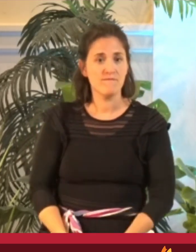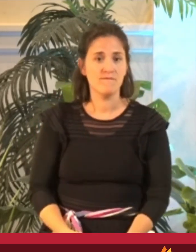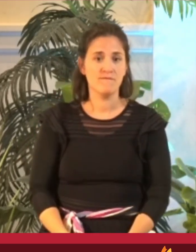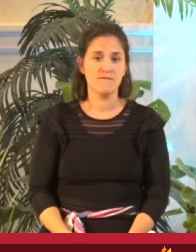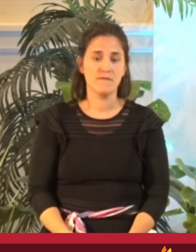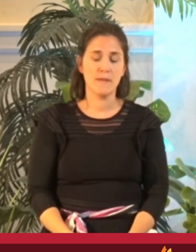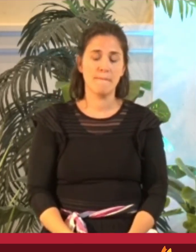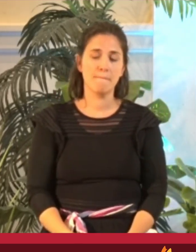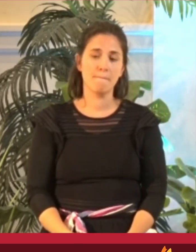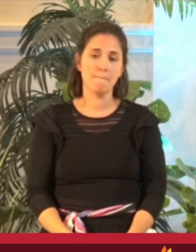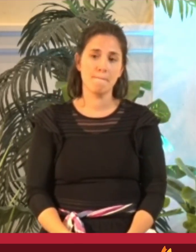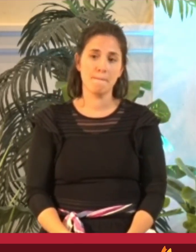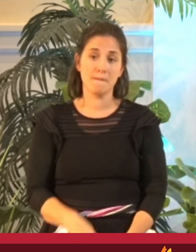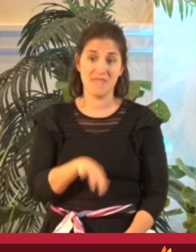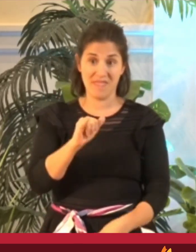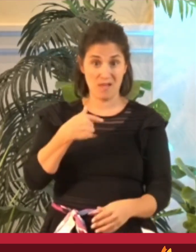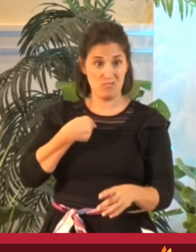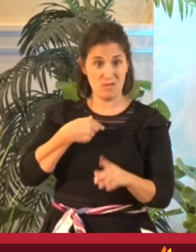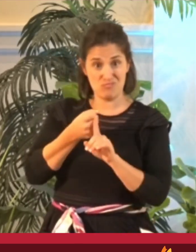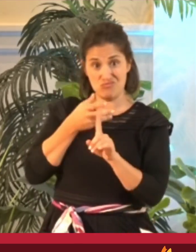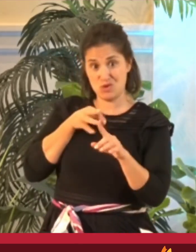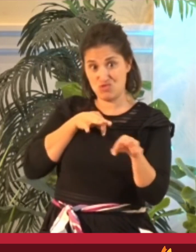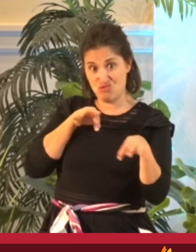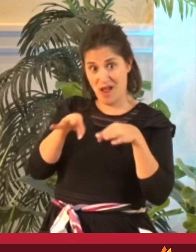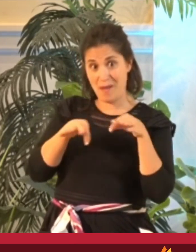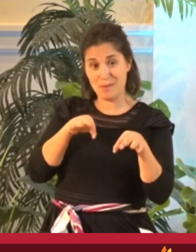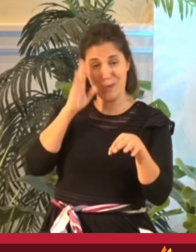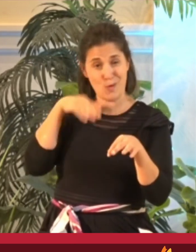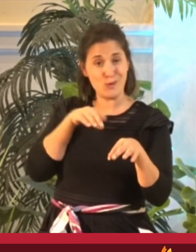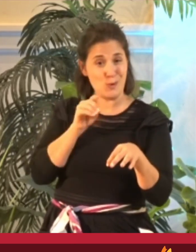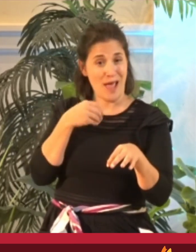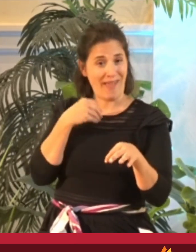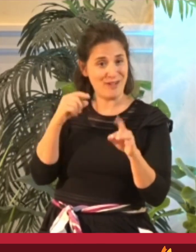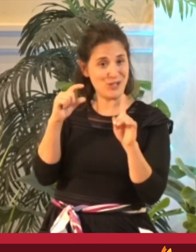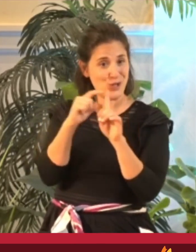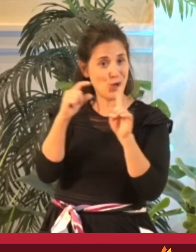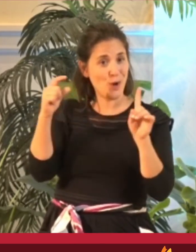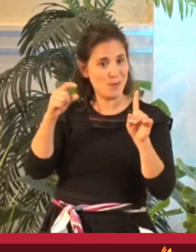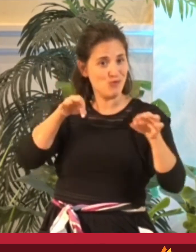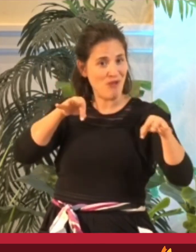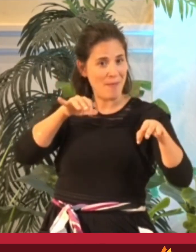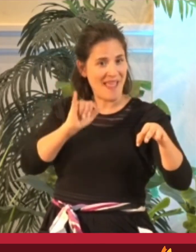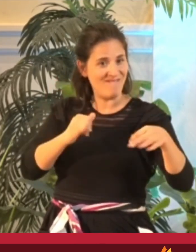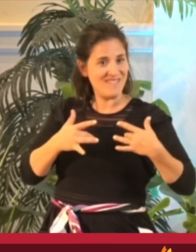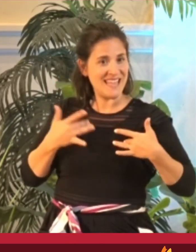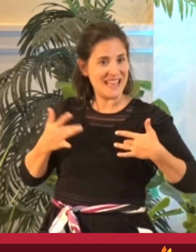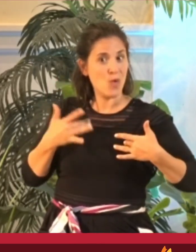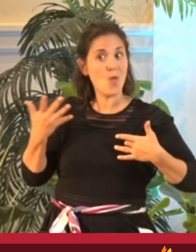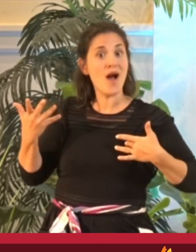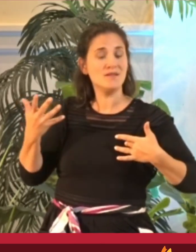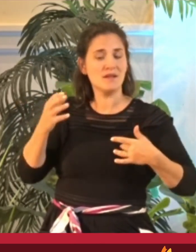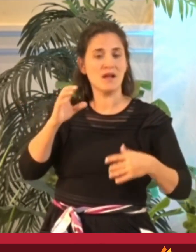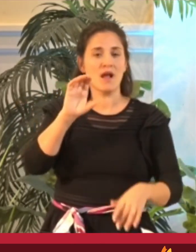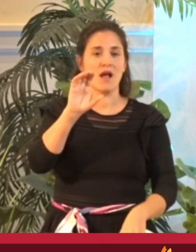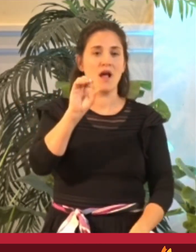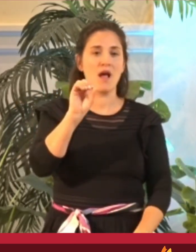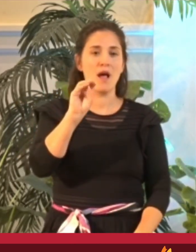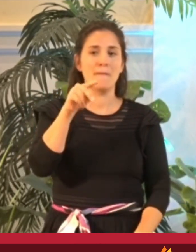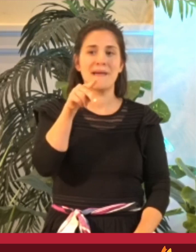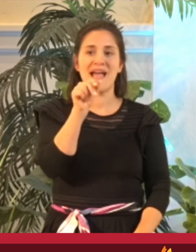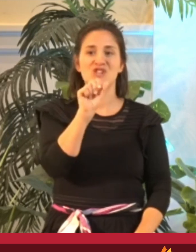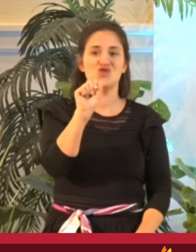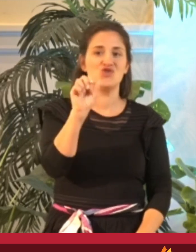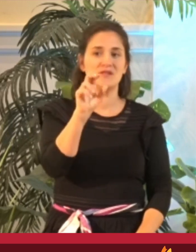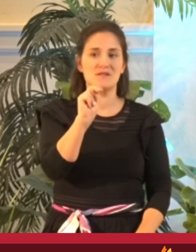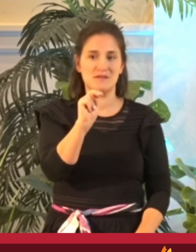describing today has a term attached to it. It's called compassion fatigue. It's not